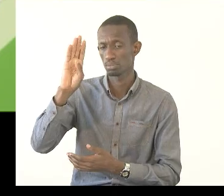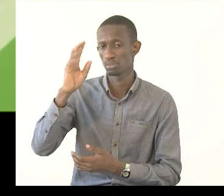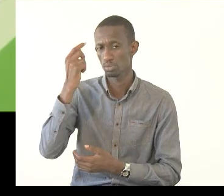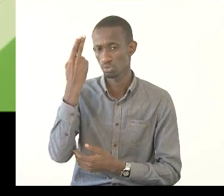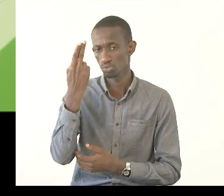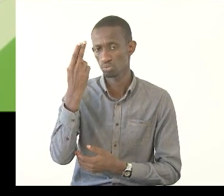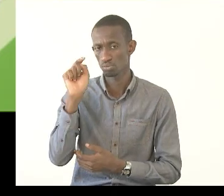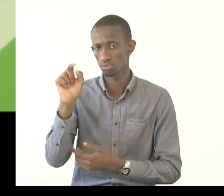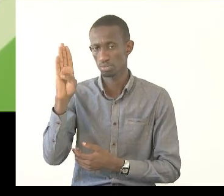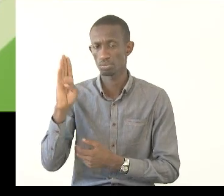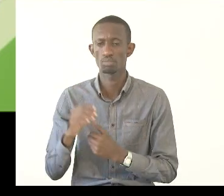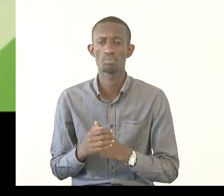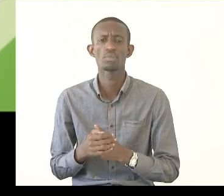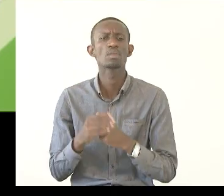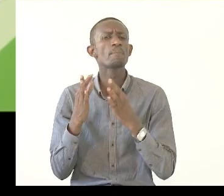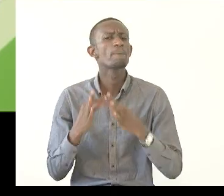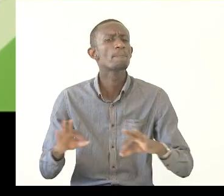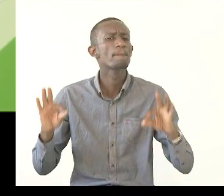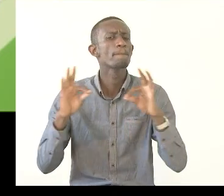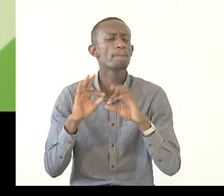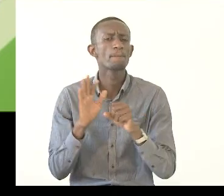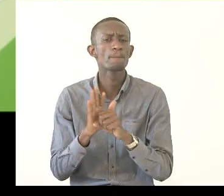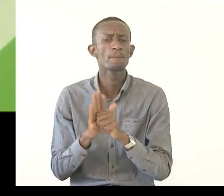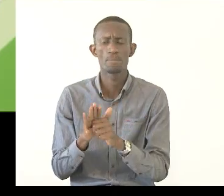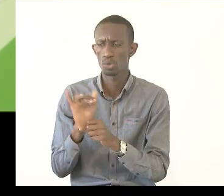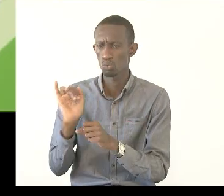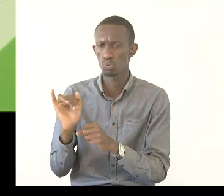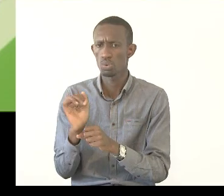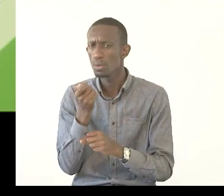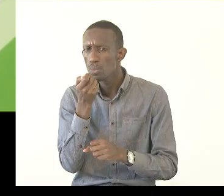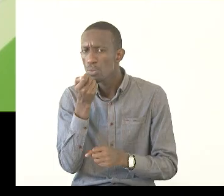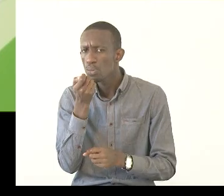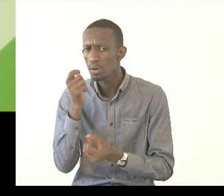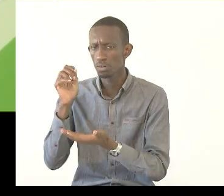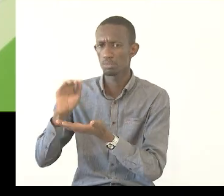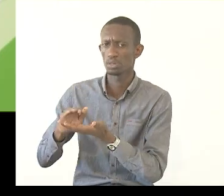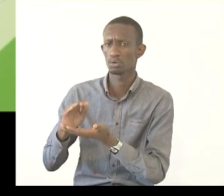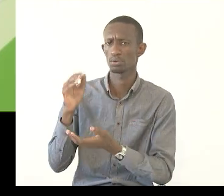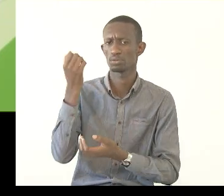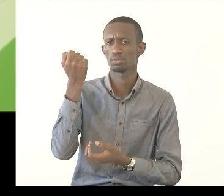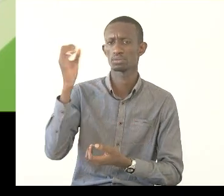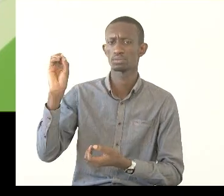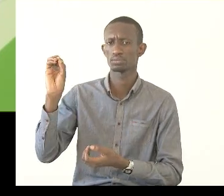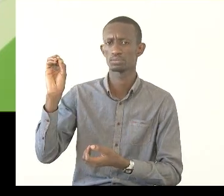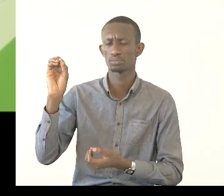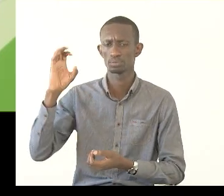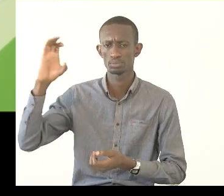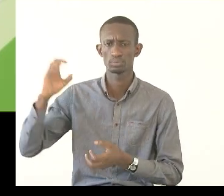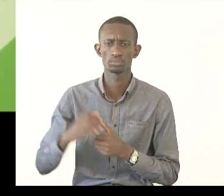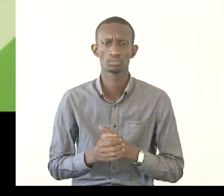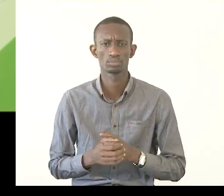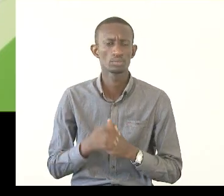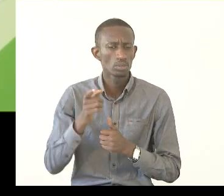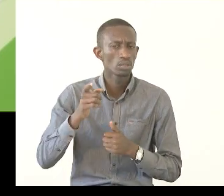nitrobenzene, it is important to keep temperatures below 55. Suggest a reason for this. What would be the reason